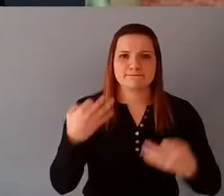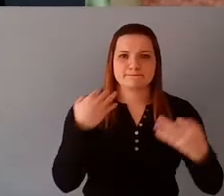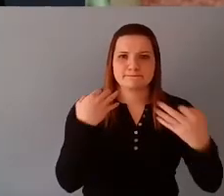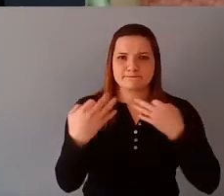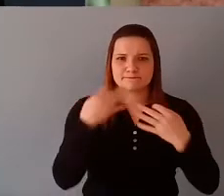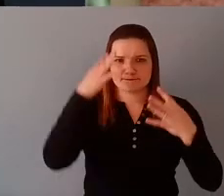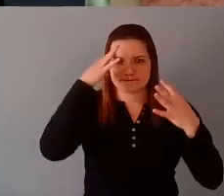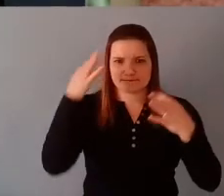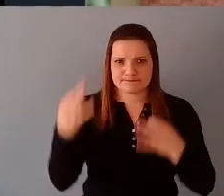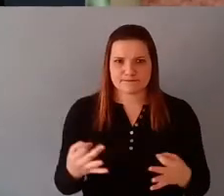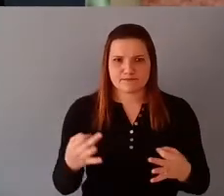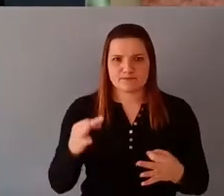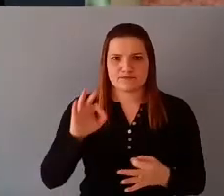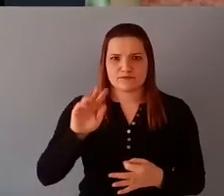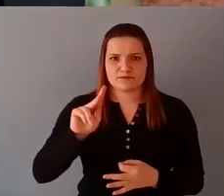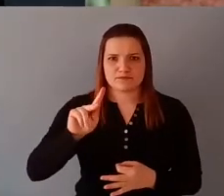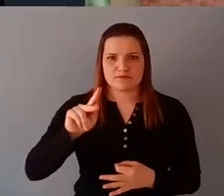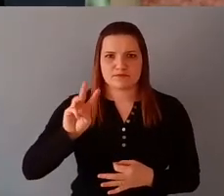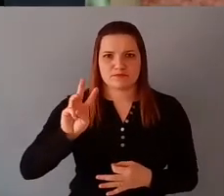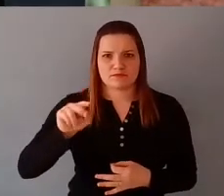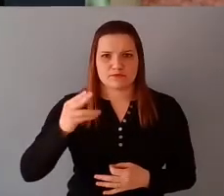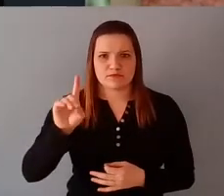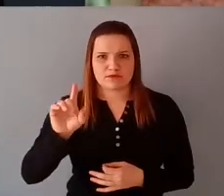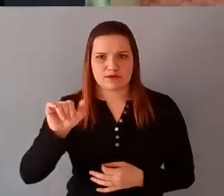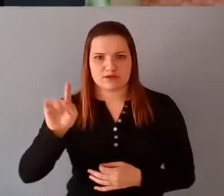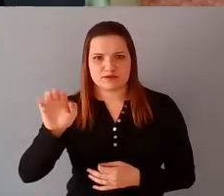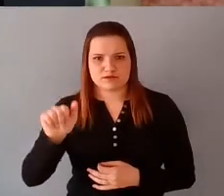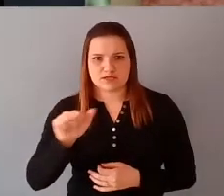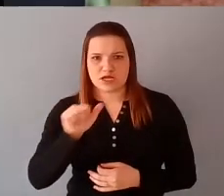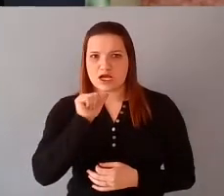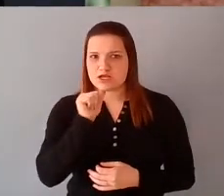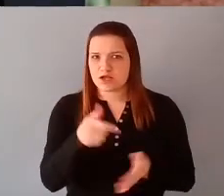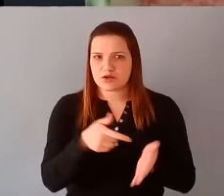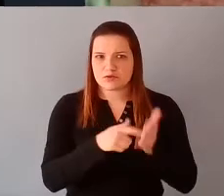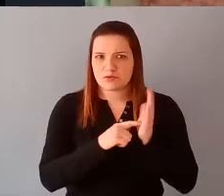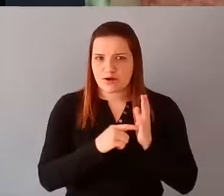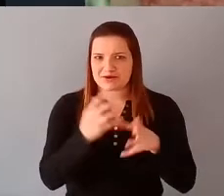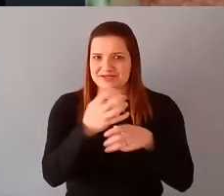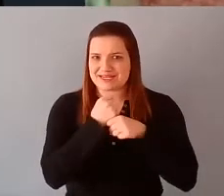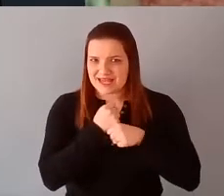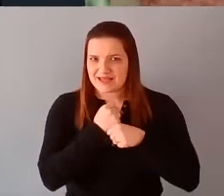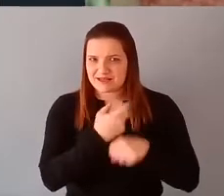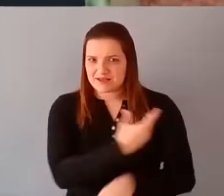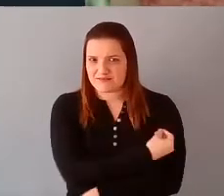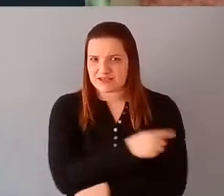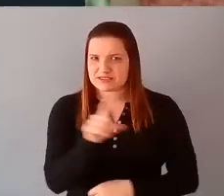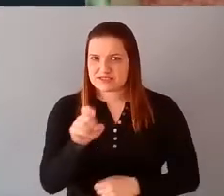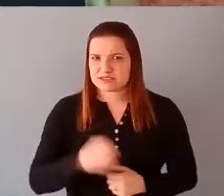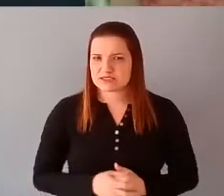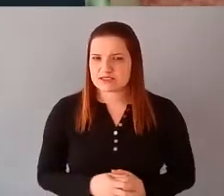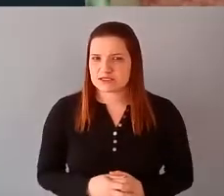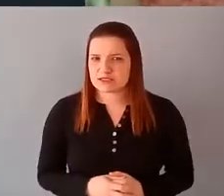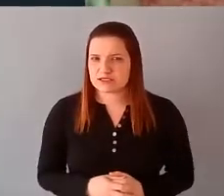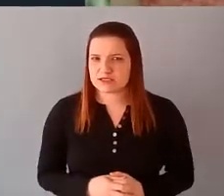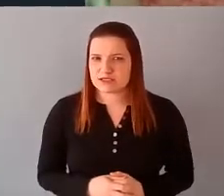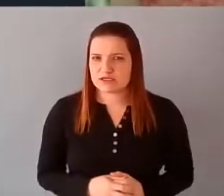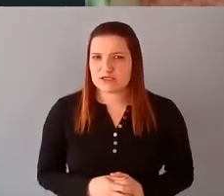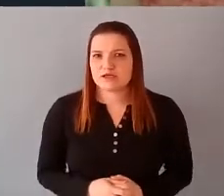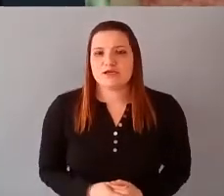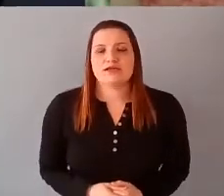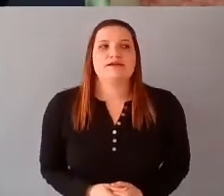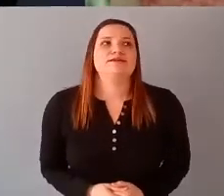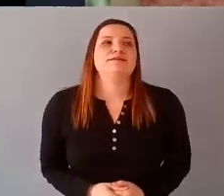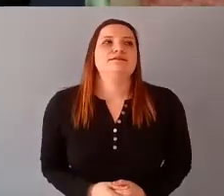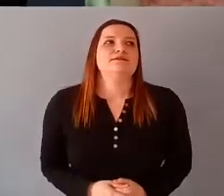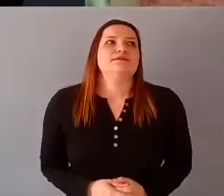decision for Korea Delta not to require their staff to get the vaccine? Yeah, I think it's